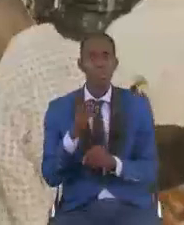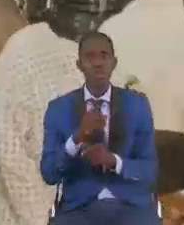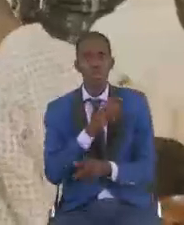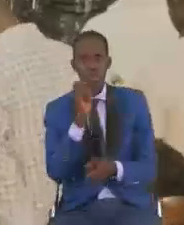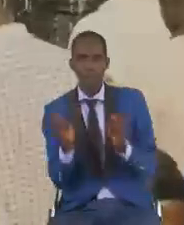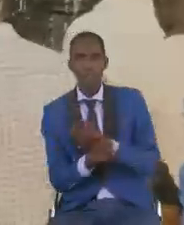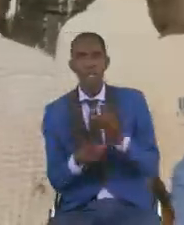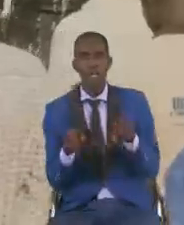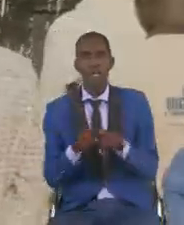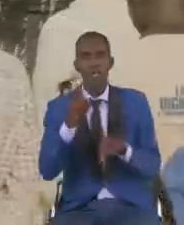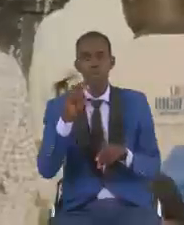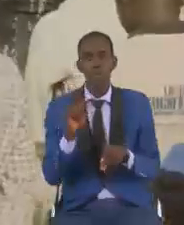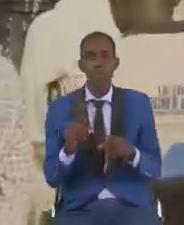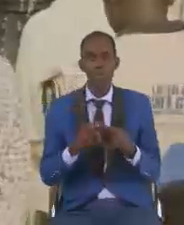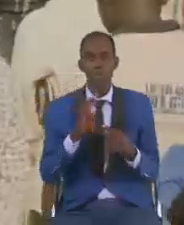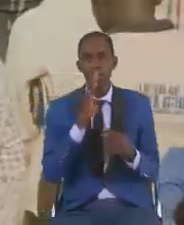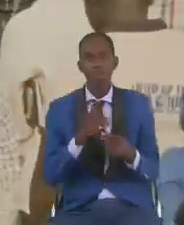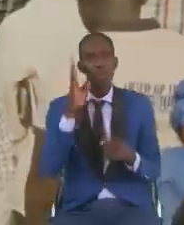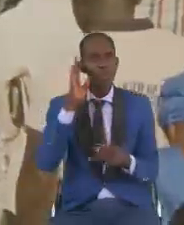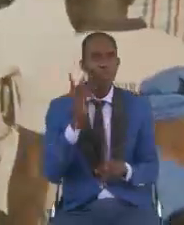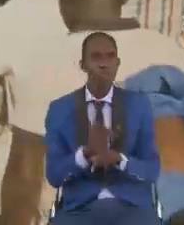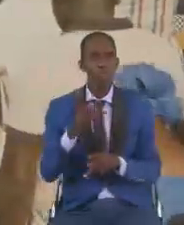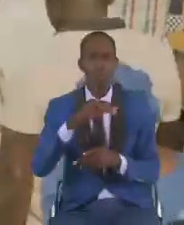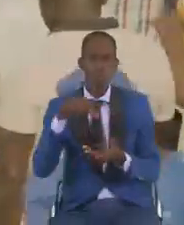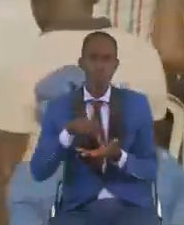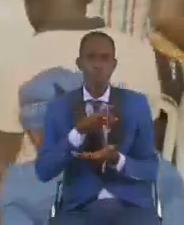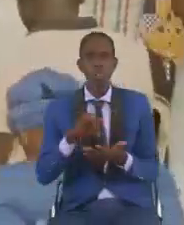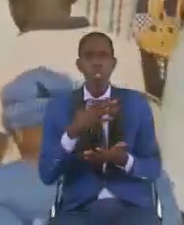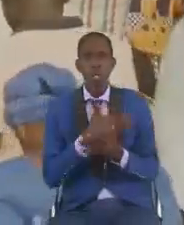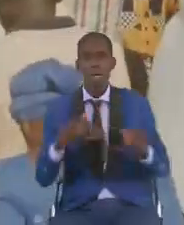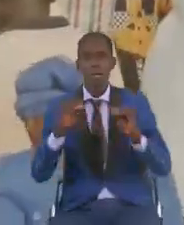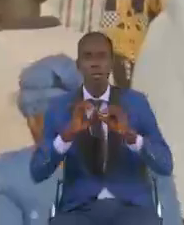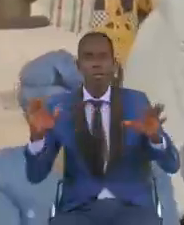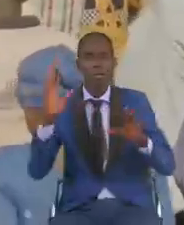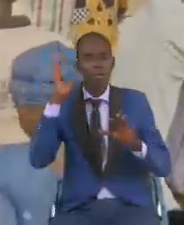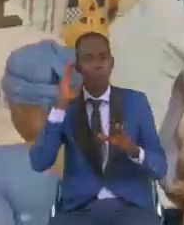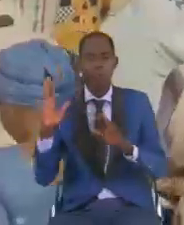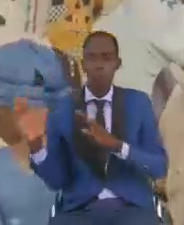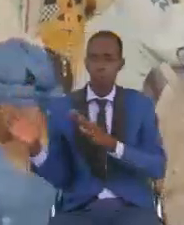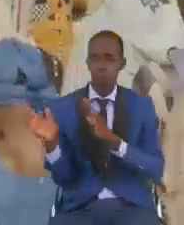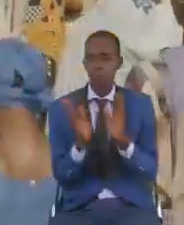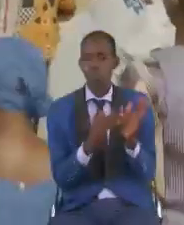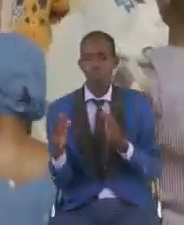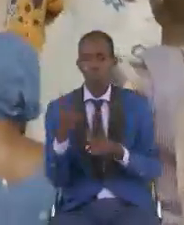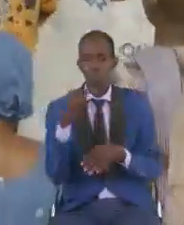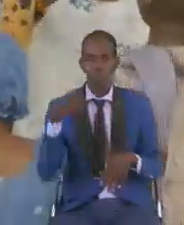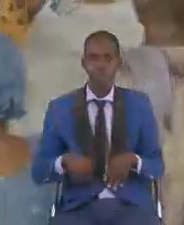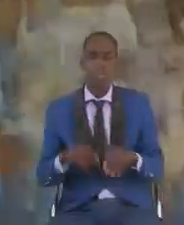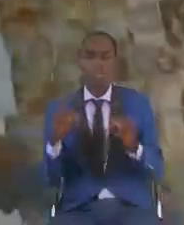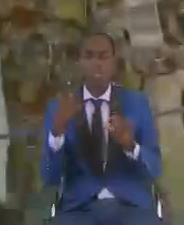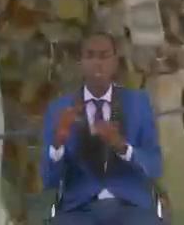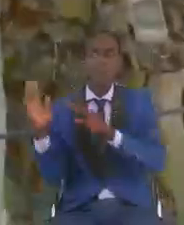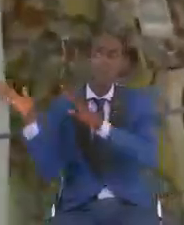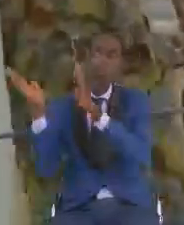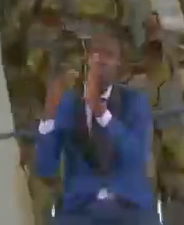ought to be. It'll keep you standing, and nothing will blow you down. The wind of circumstance will